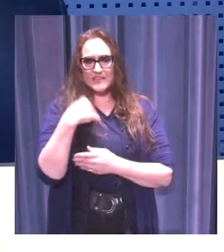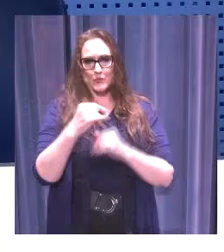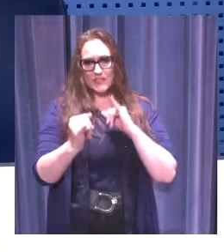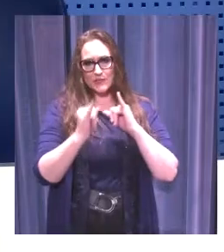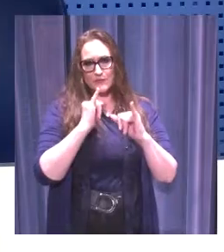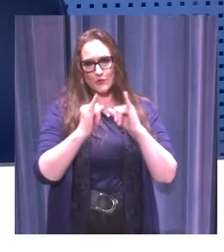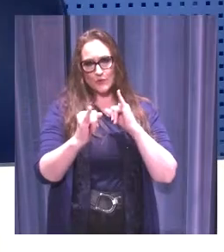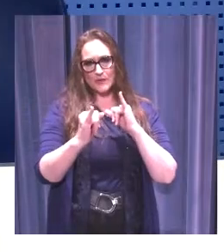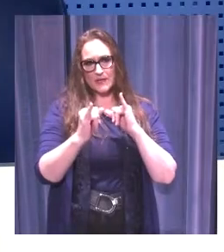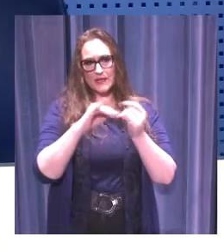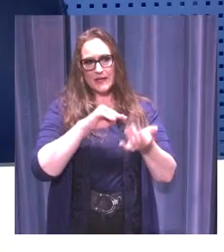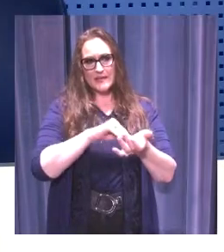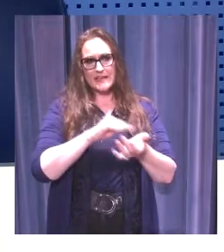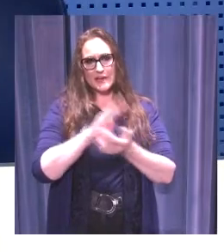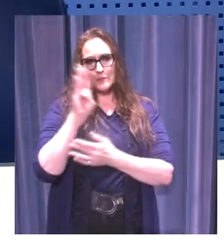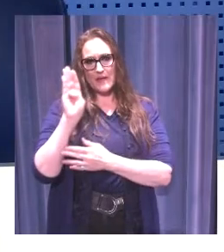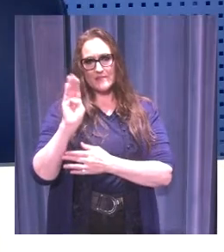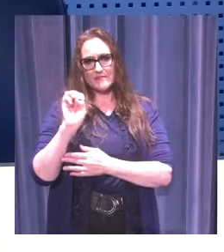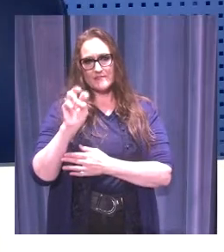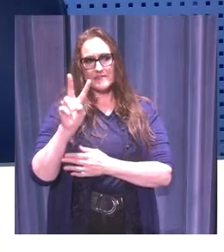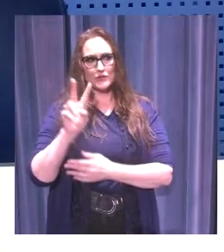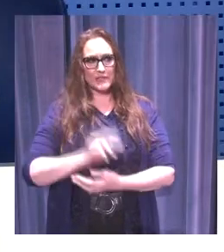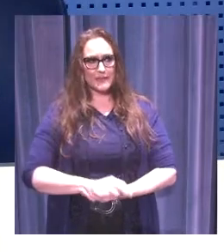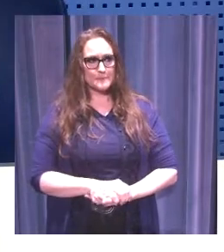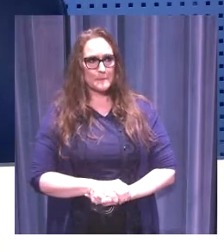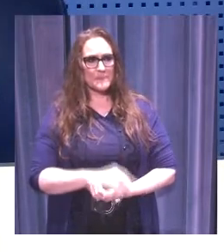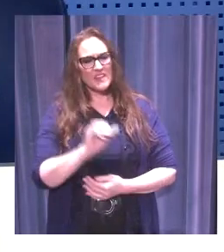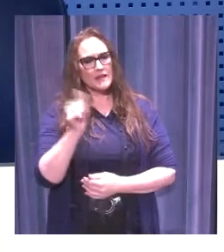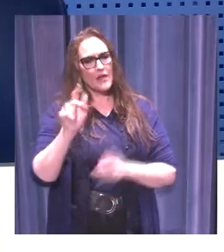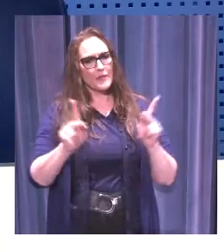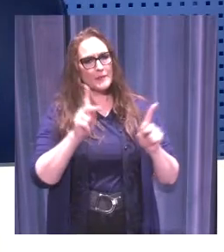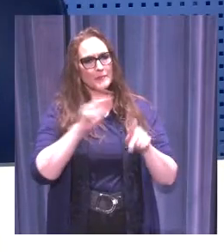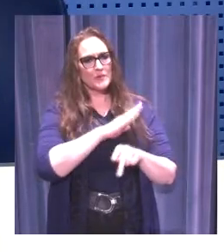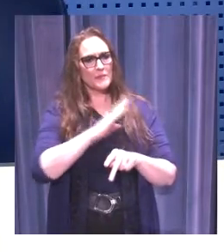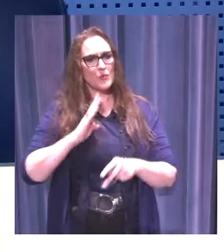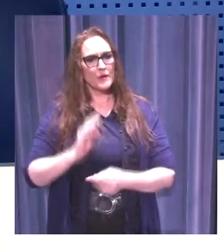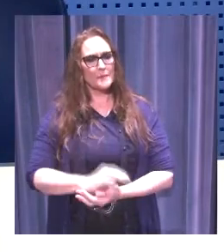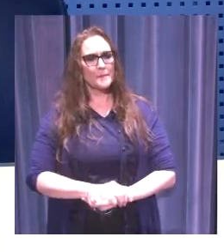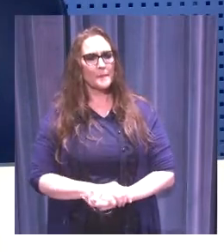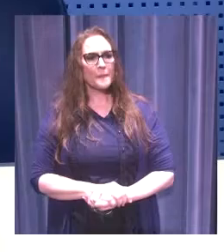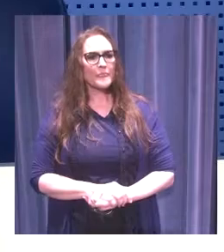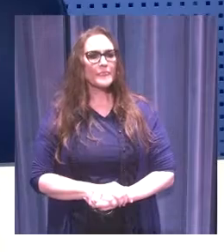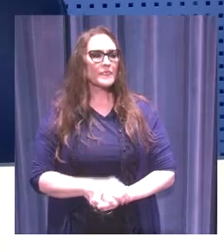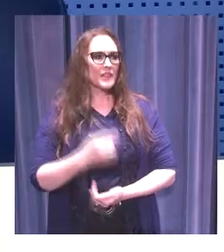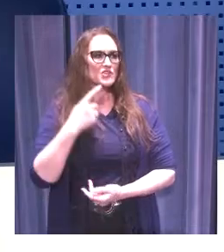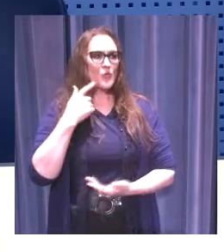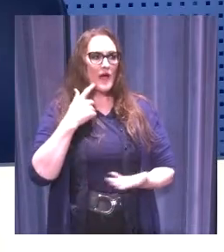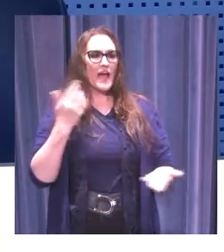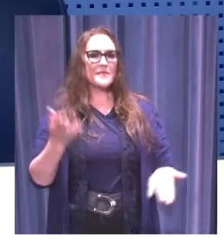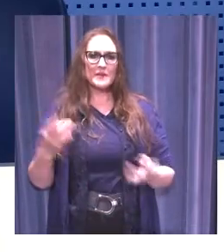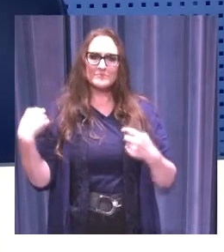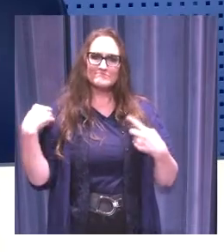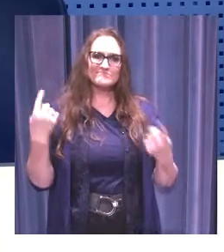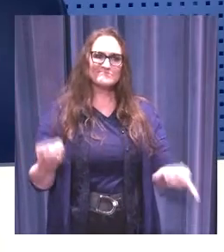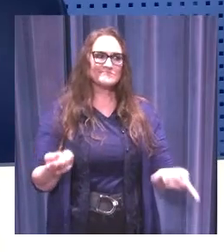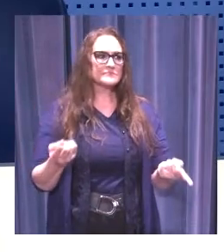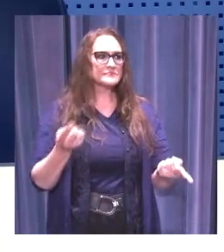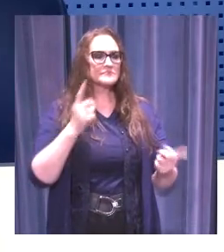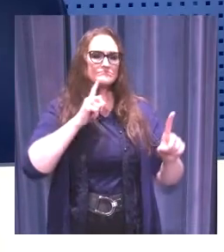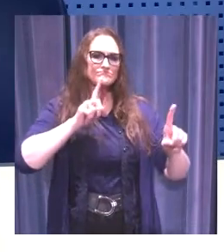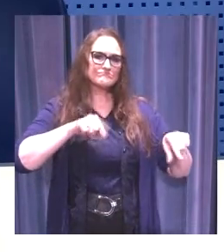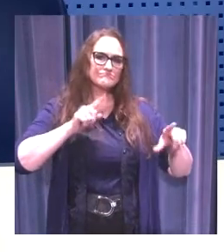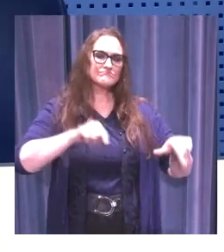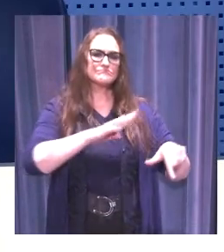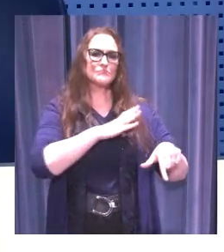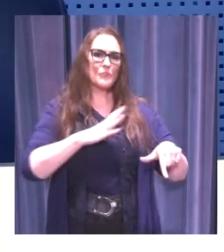interviewed Dr. Beverly and other people on the board. So I've been attending